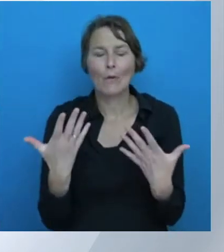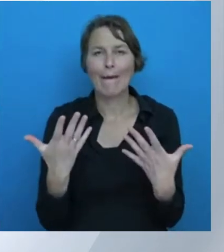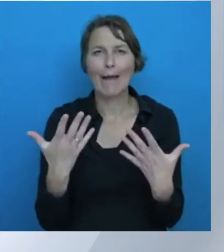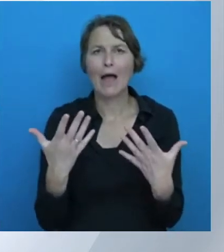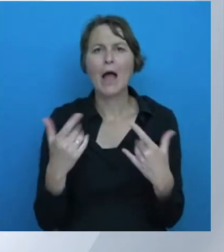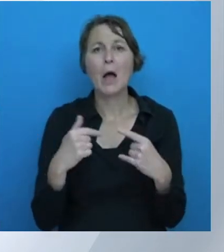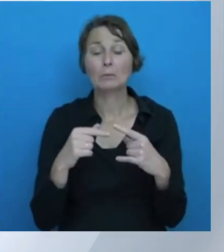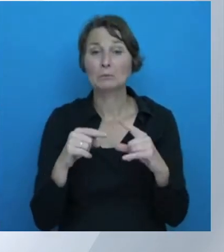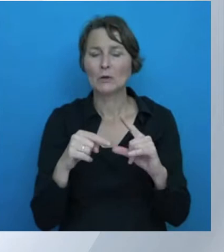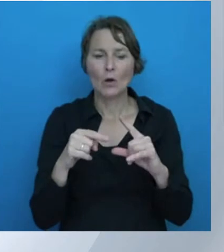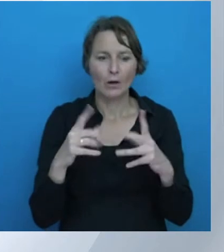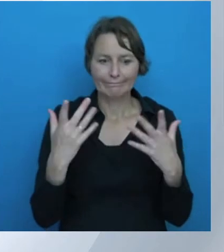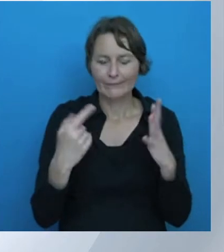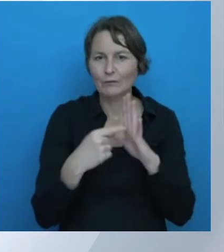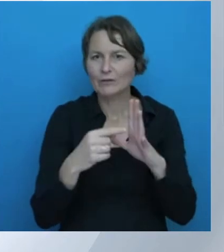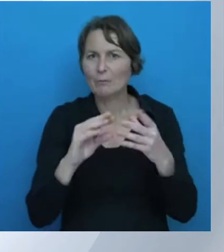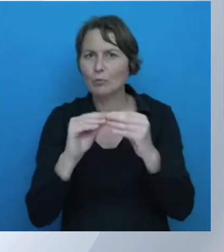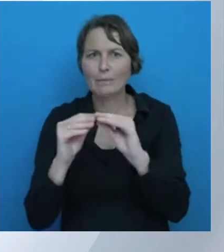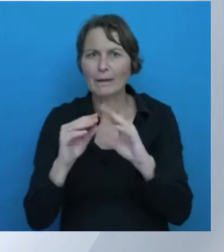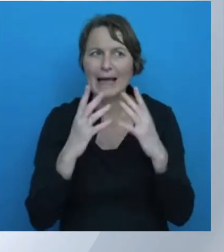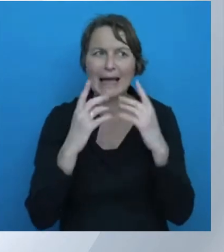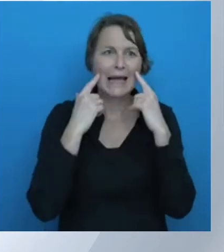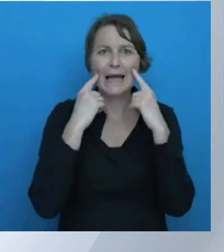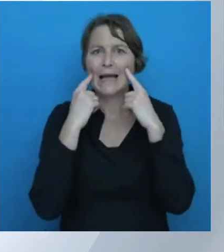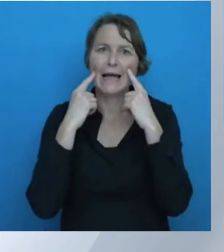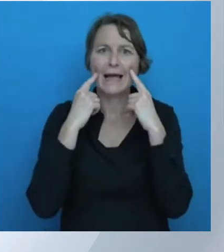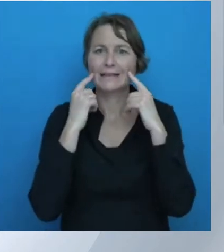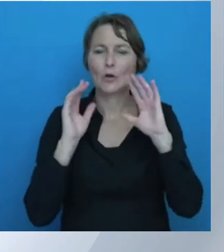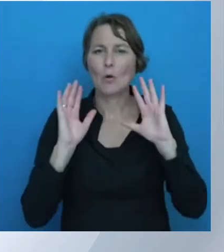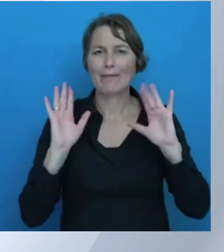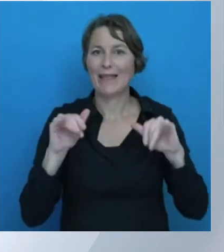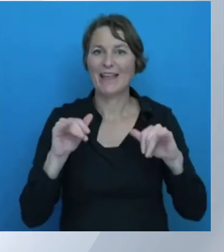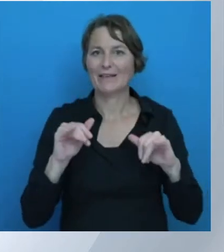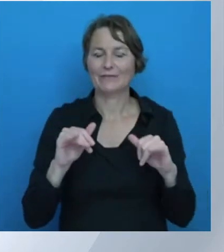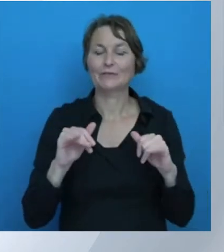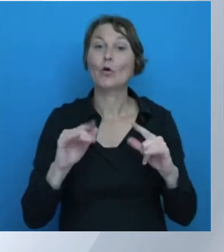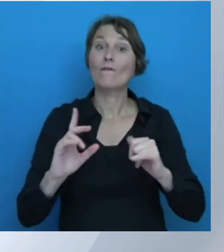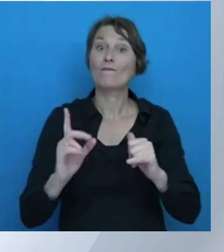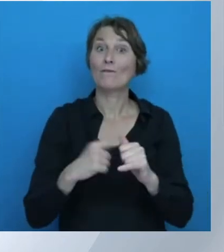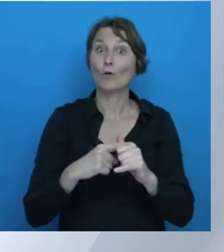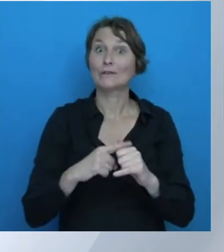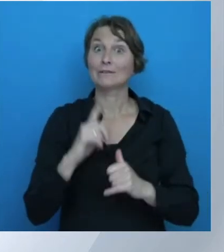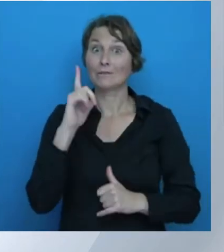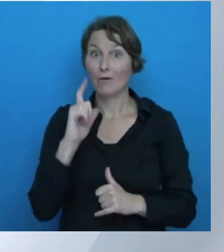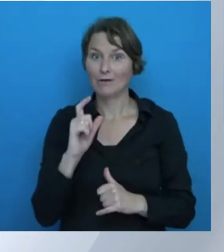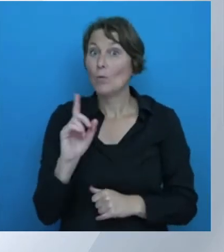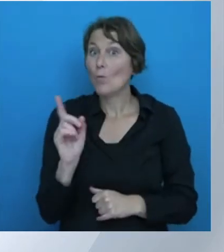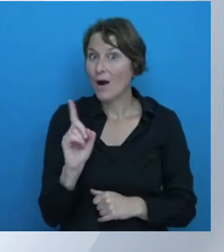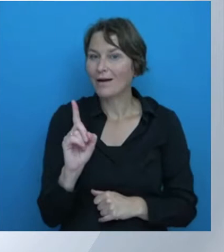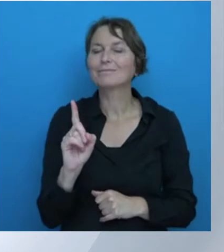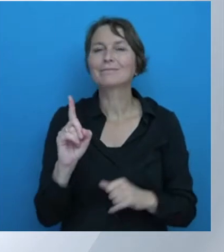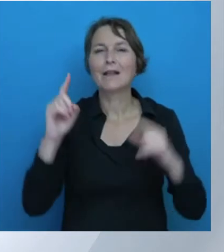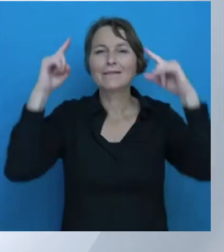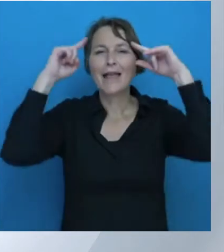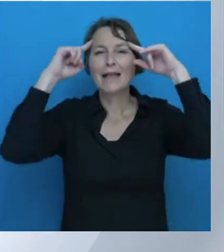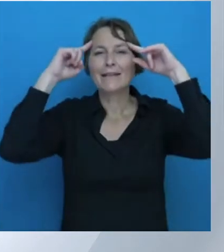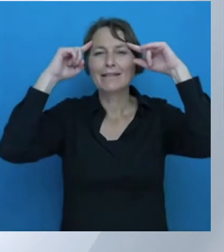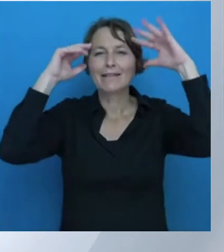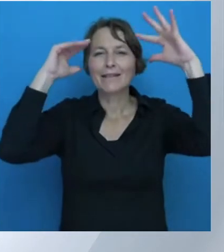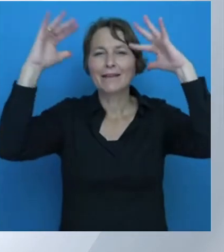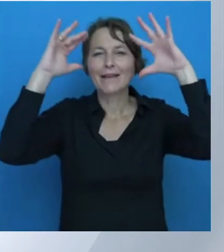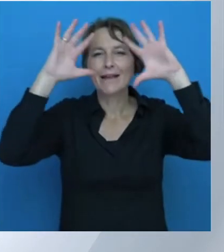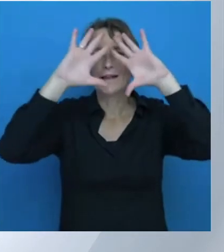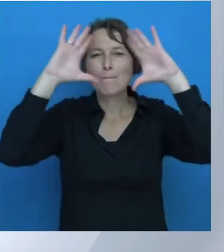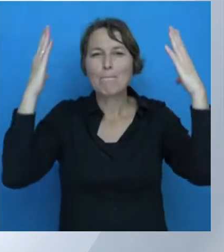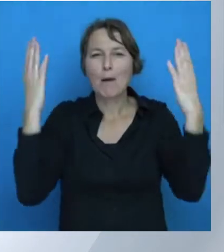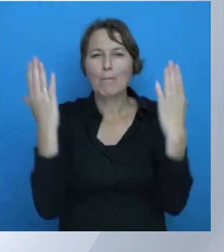alone. We're suffering from the Hydra, we're suffering from the empathy bubble. I'm going to show you how to actually lift.